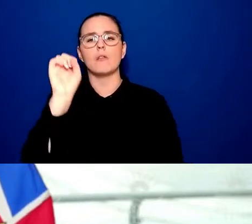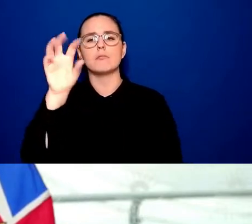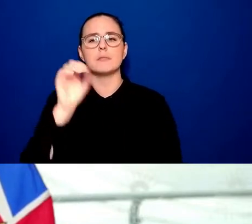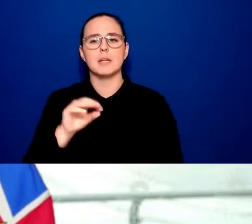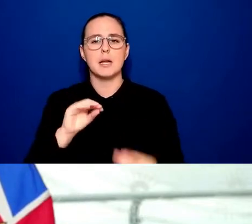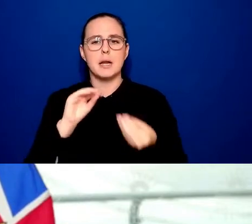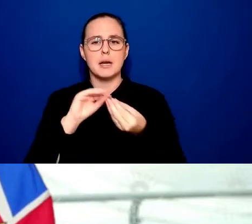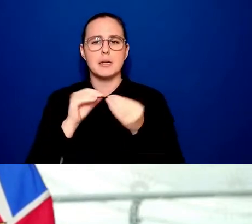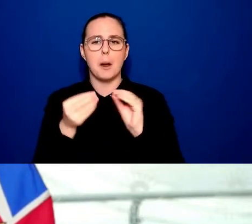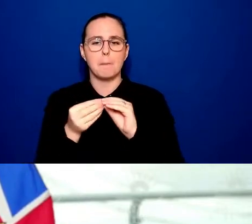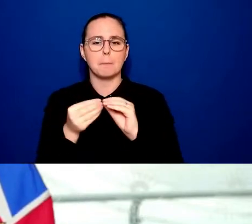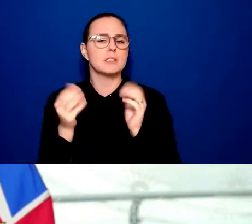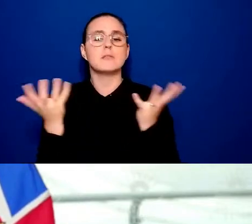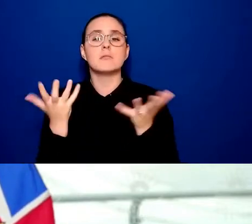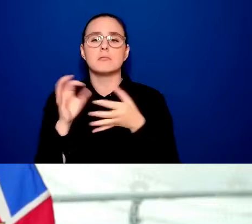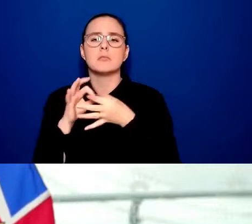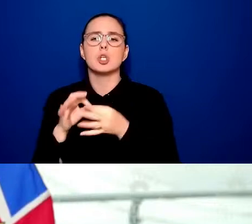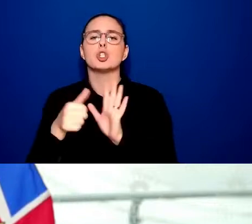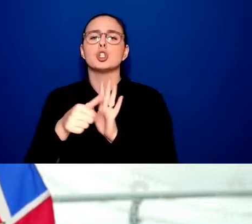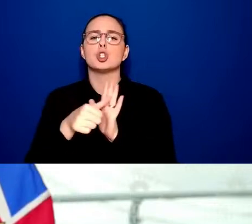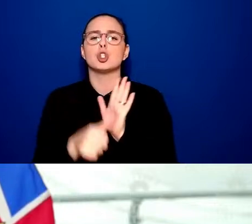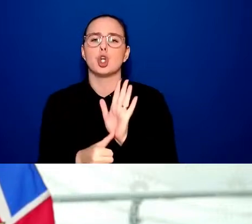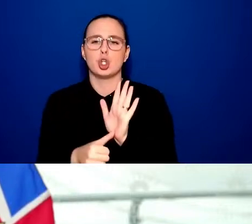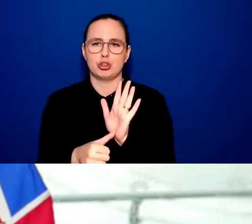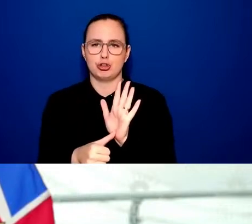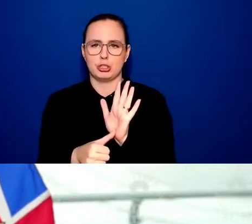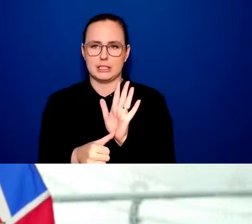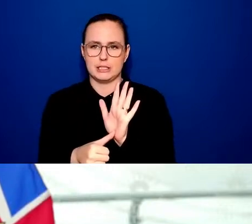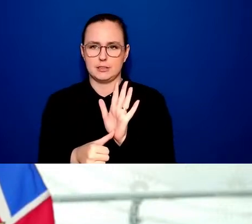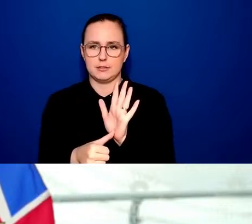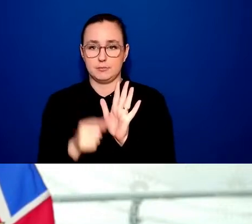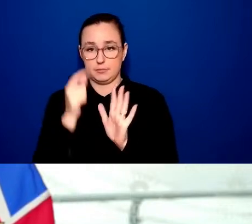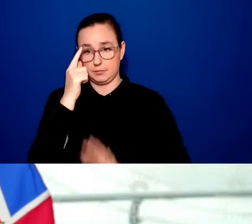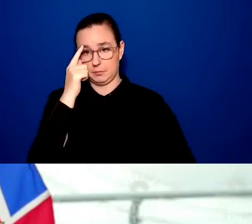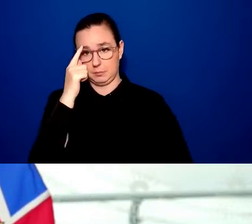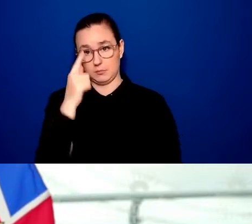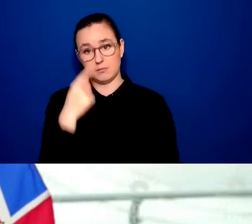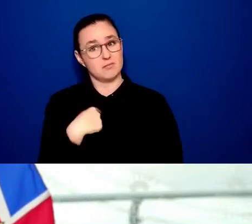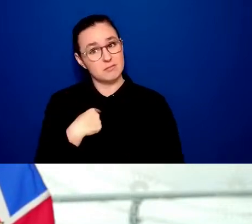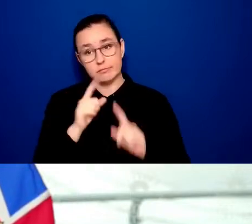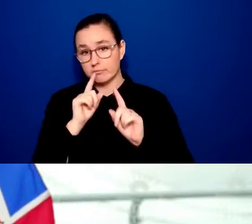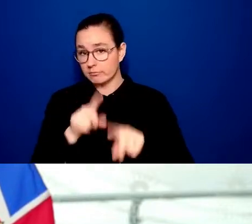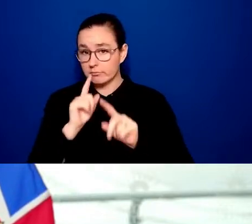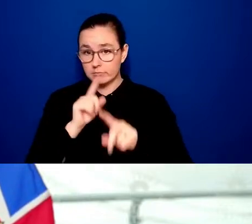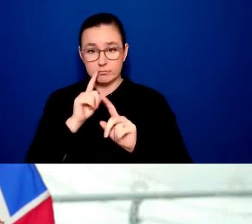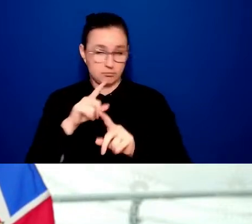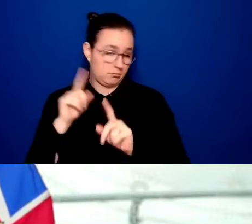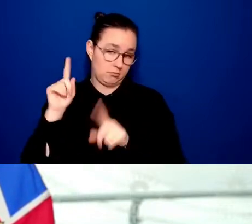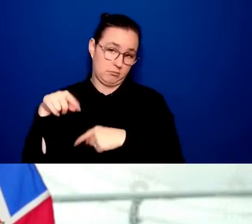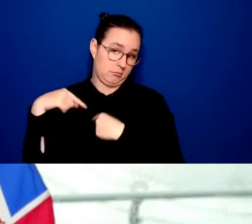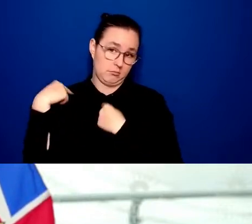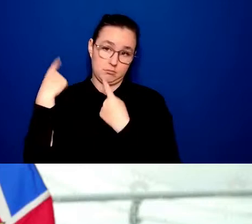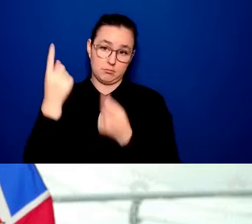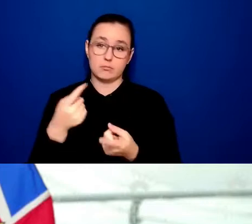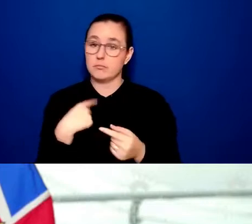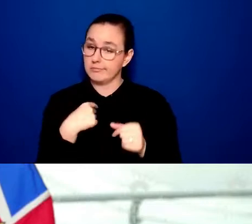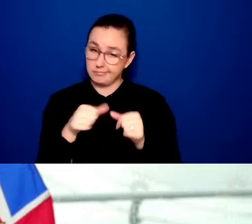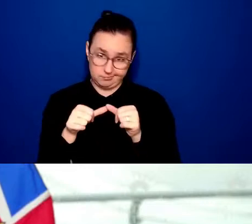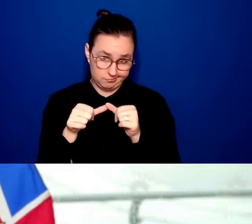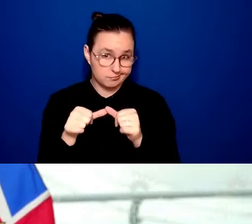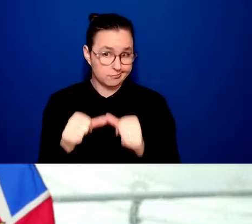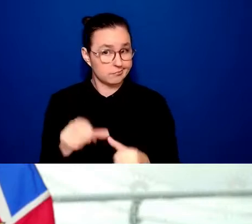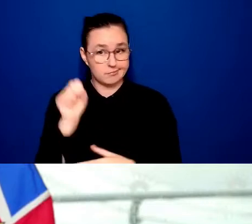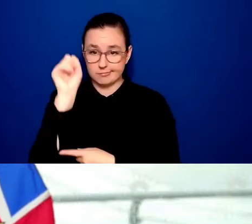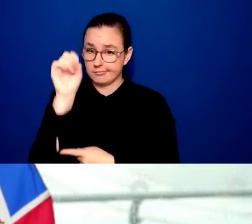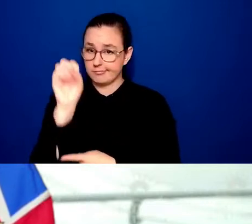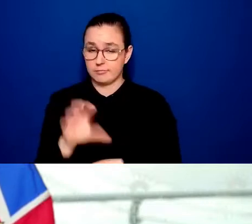to capacity in our healthcare system. I've, as you know, been reporting on these issues consistently, and we'll do so every Tuesday.